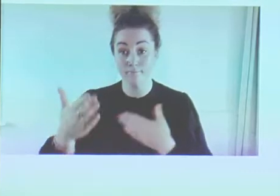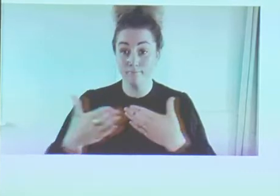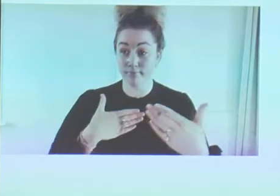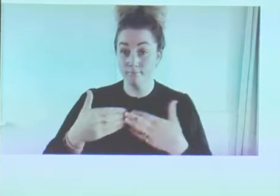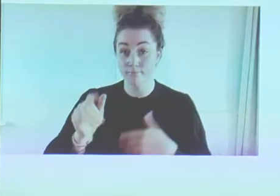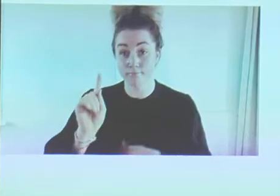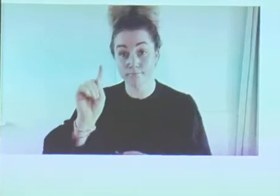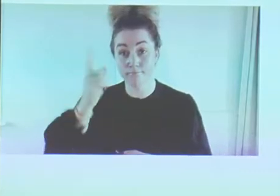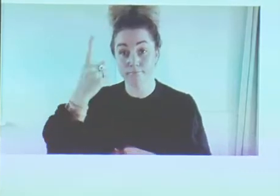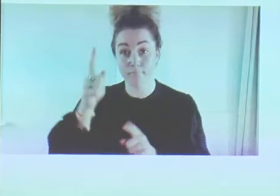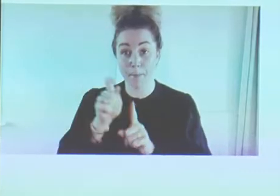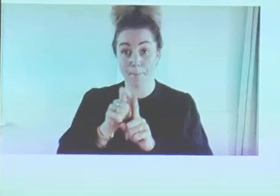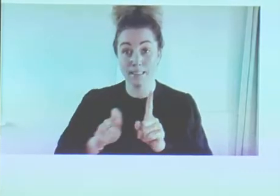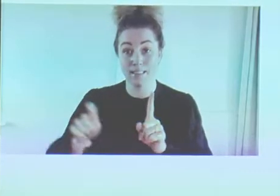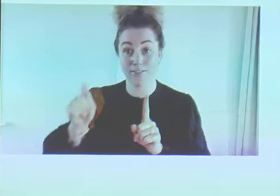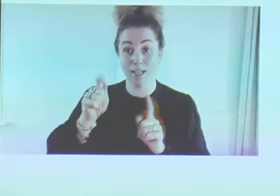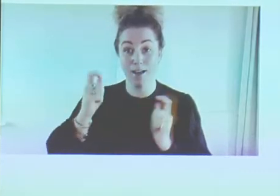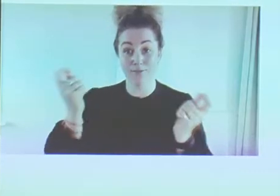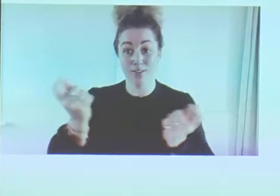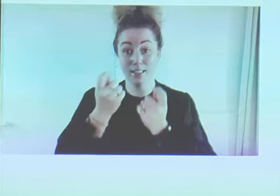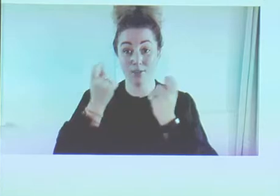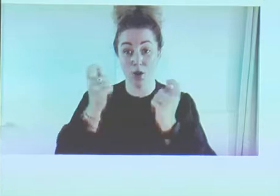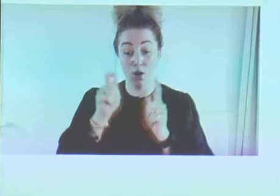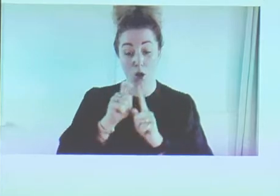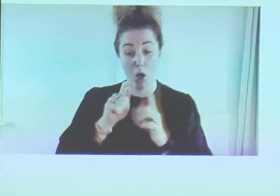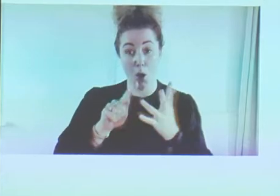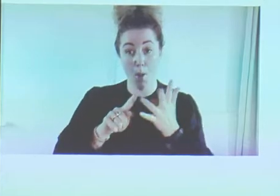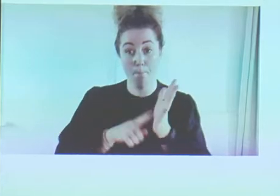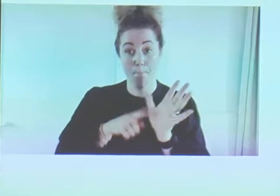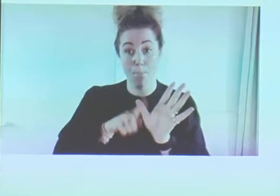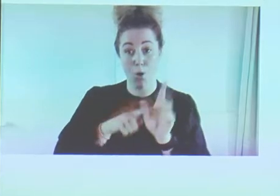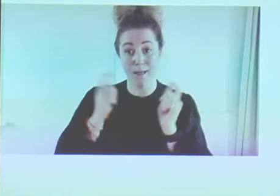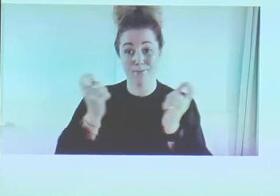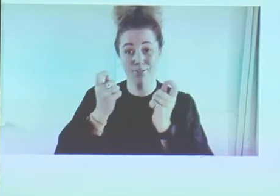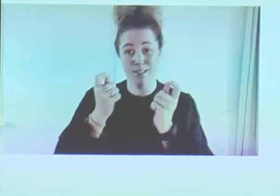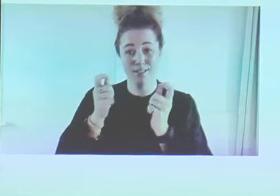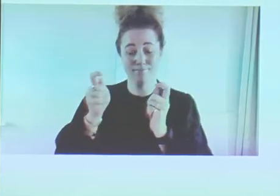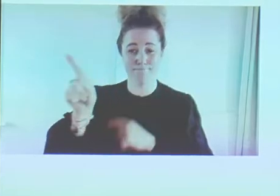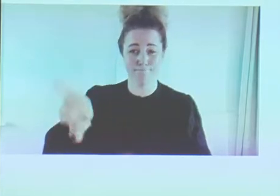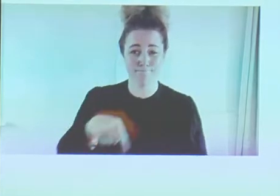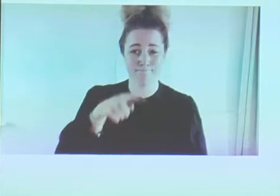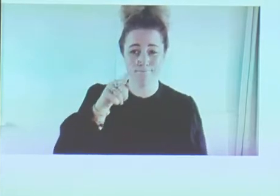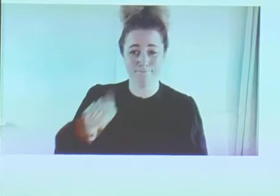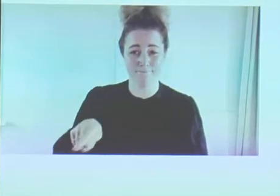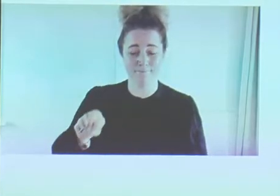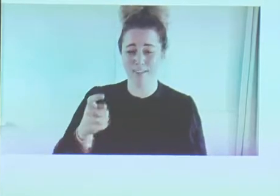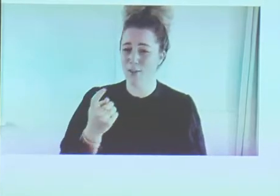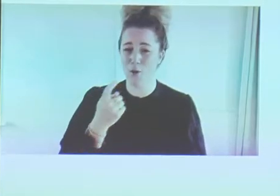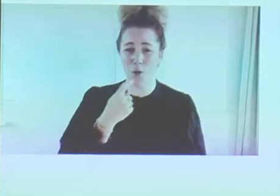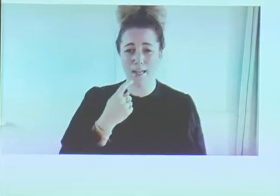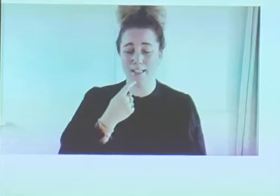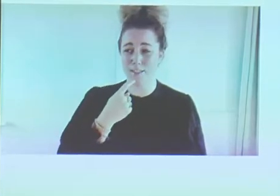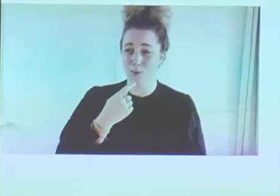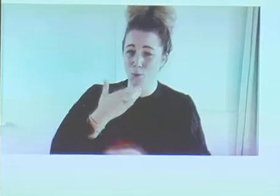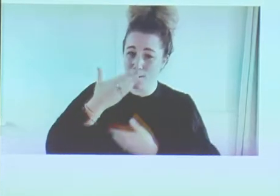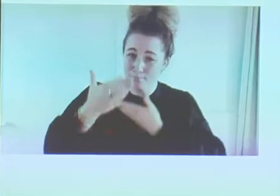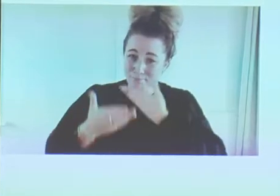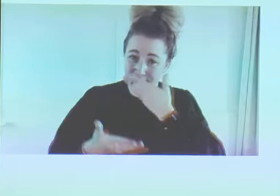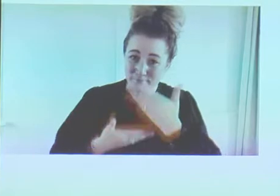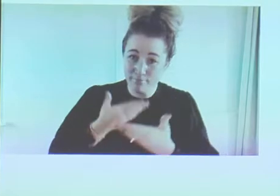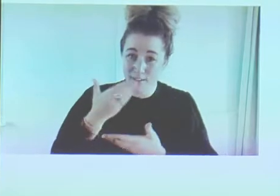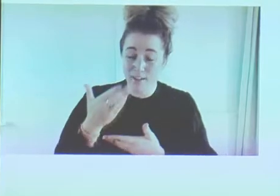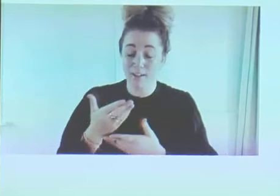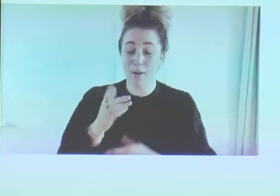Pacifica festival and polyfest canceled it wasn't an easy message to relay but it was